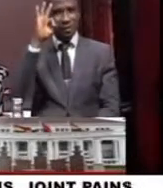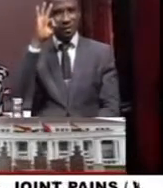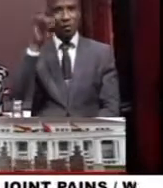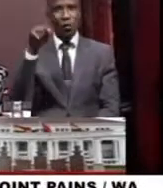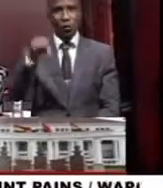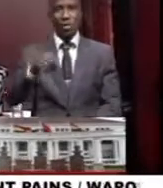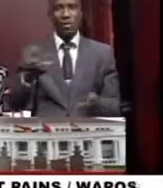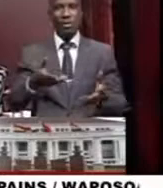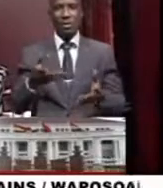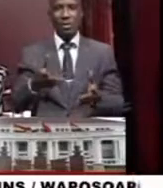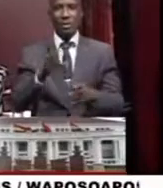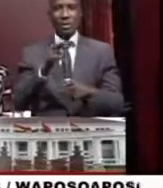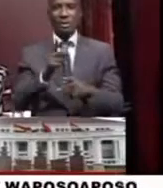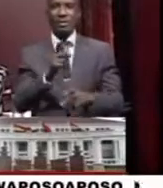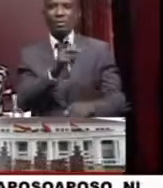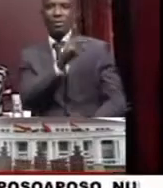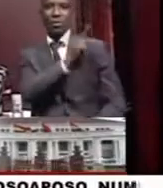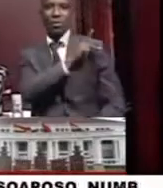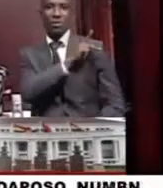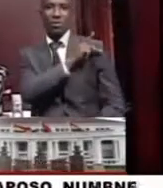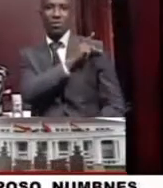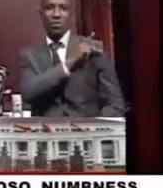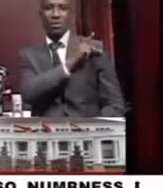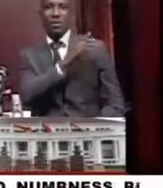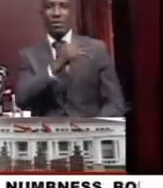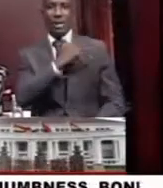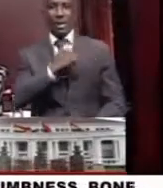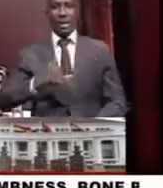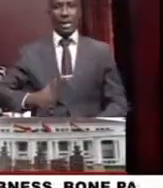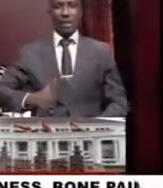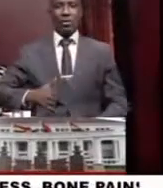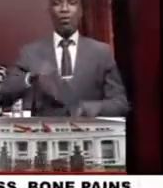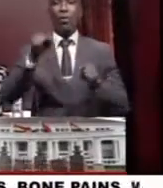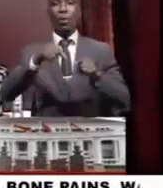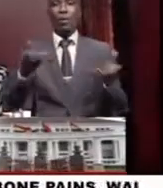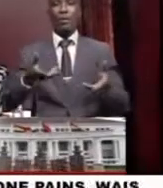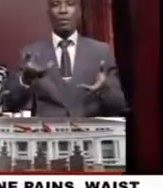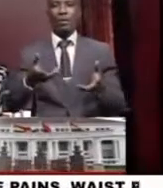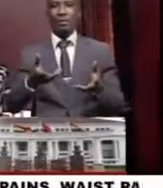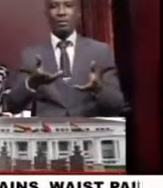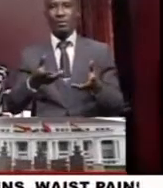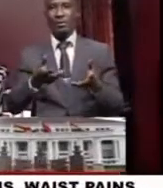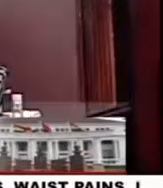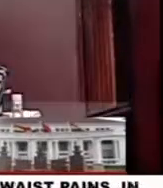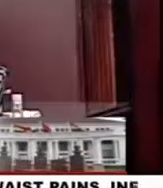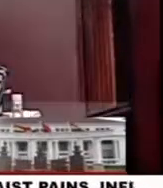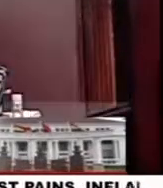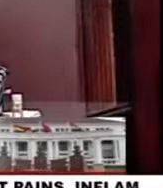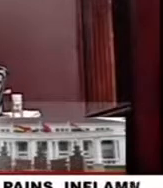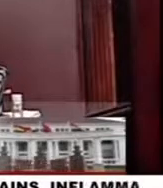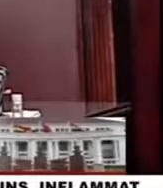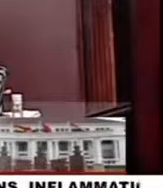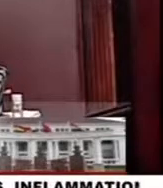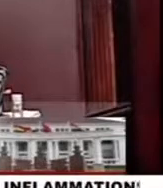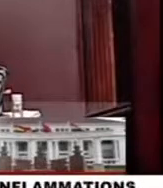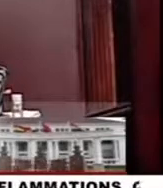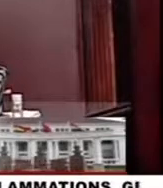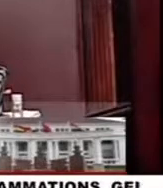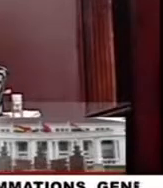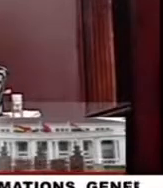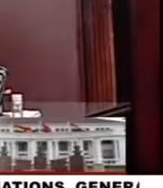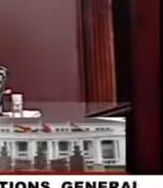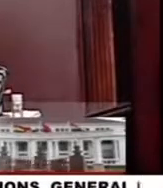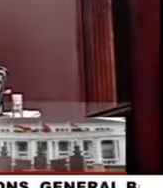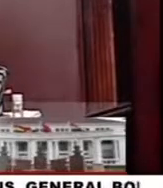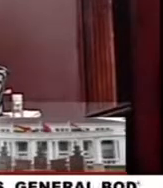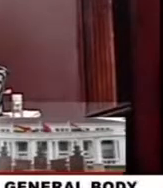Kweku Estrefi, and Yao Pong. Are they your learned colleagues or your learned friends?